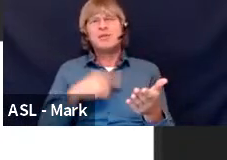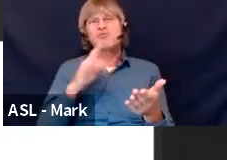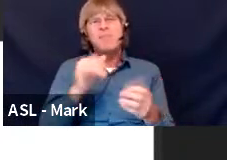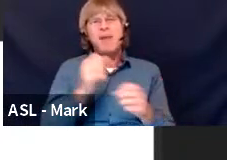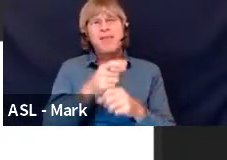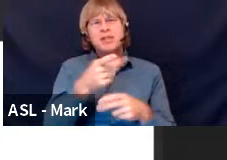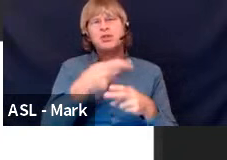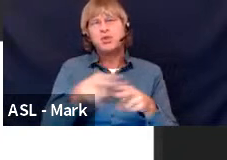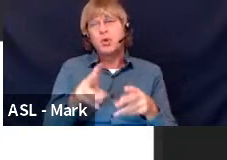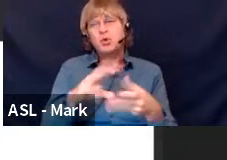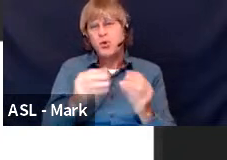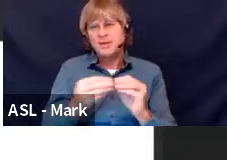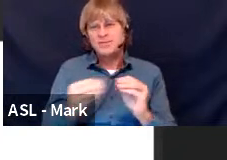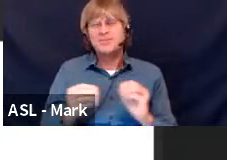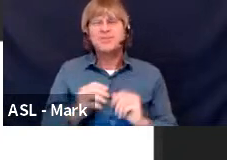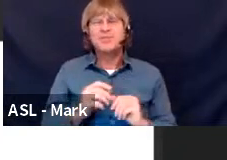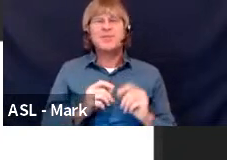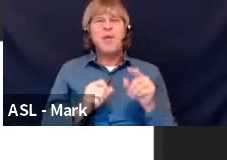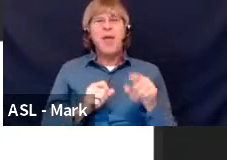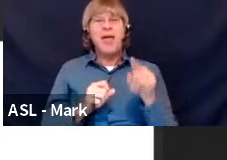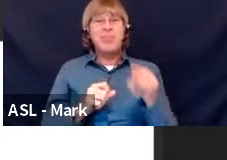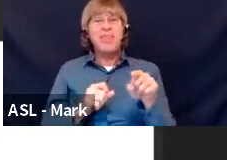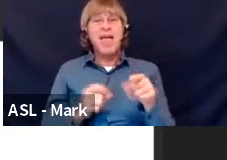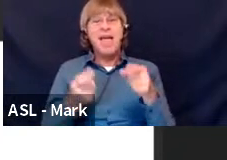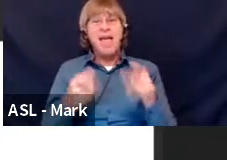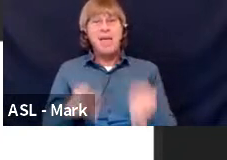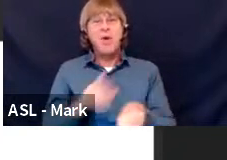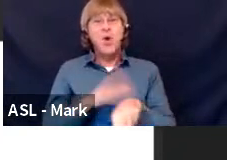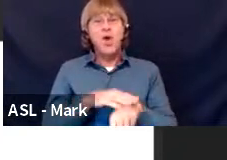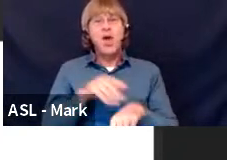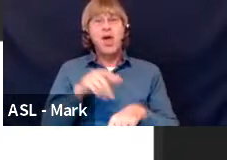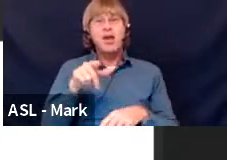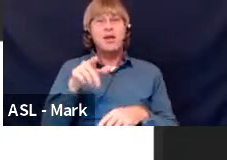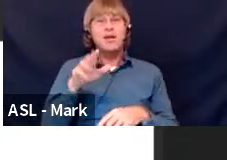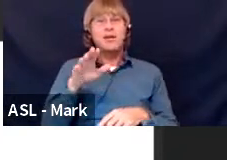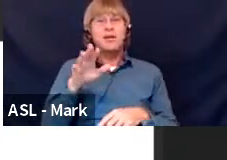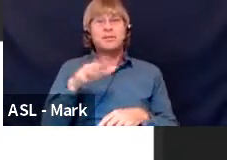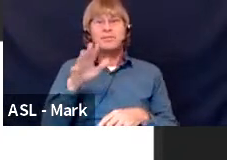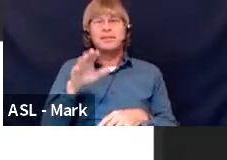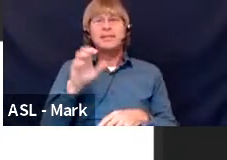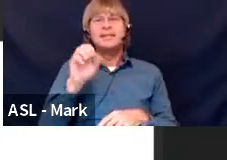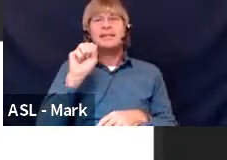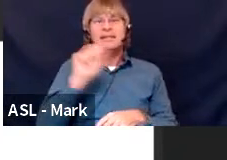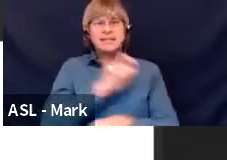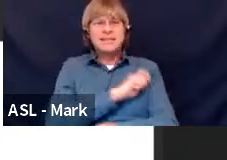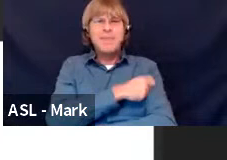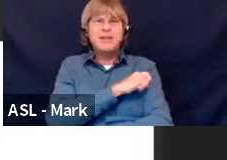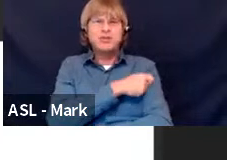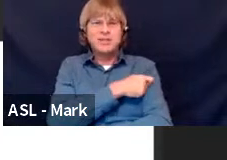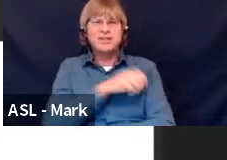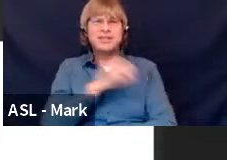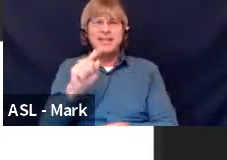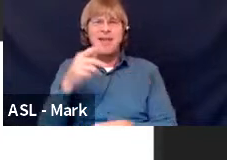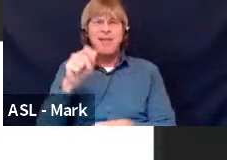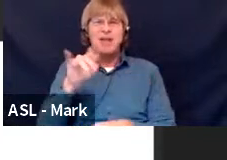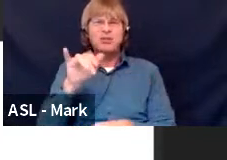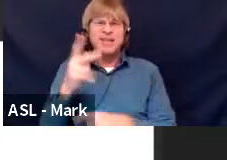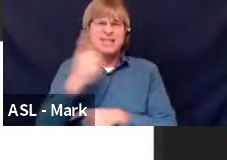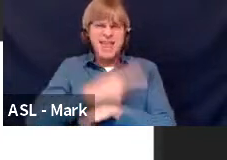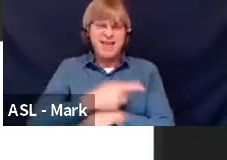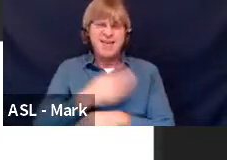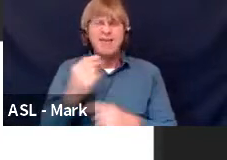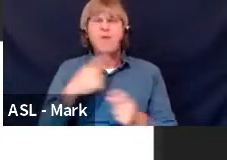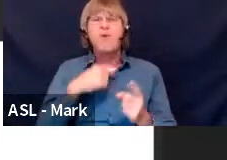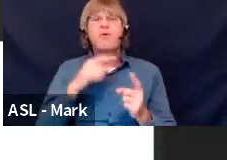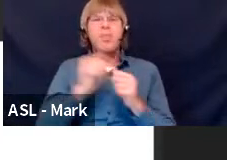this story quick. So this happened on St. Patrick's Day, and I was with a friend and we